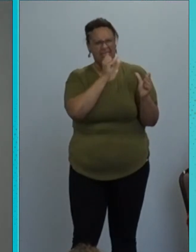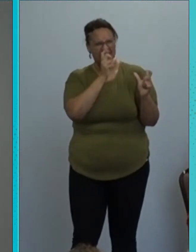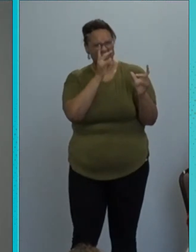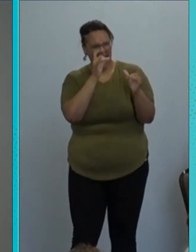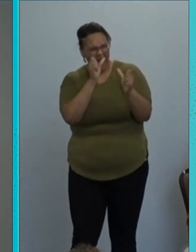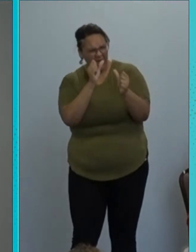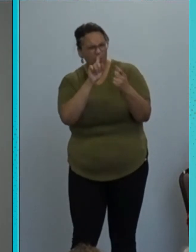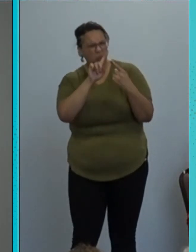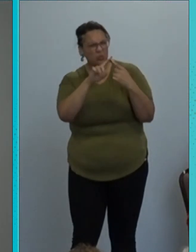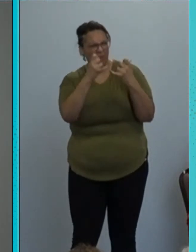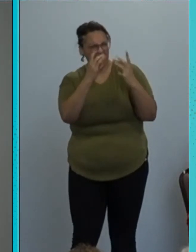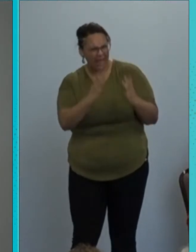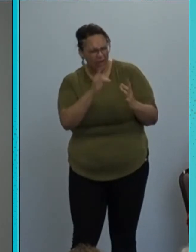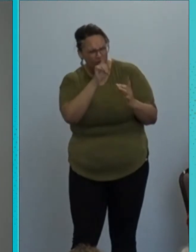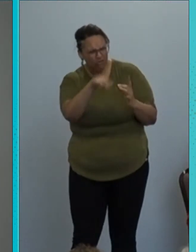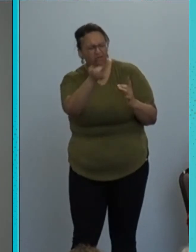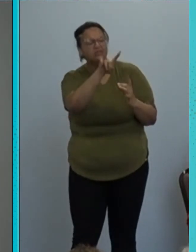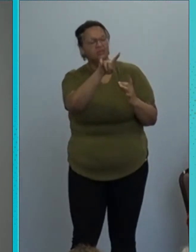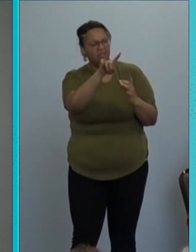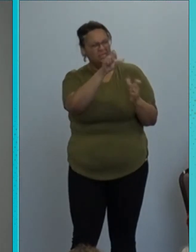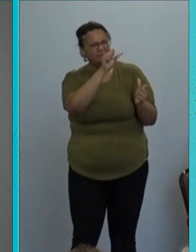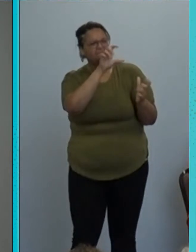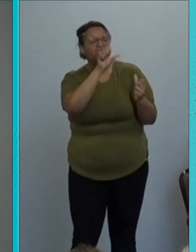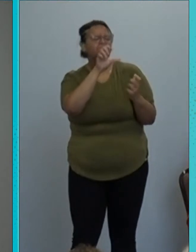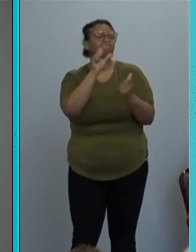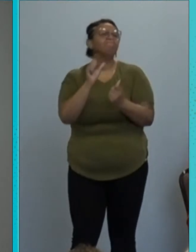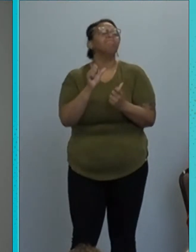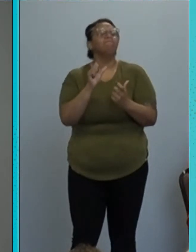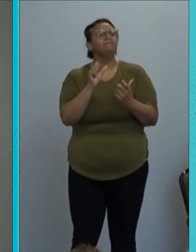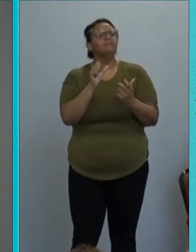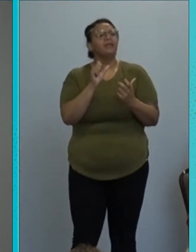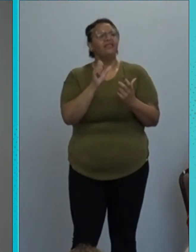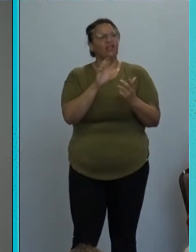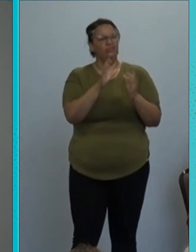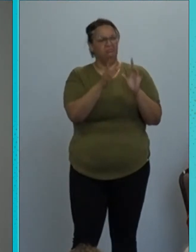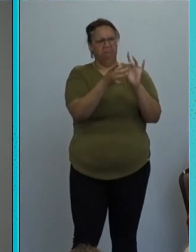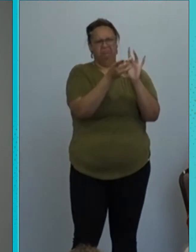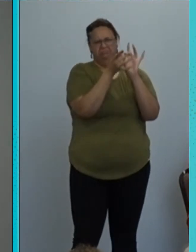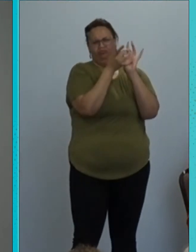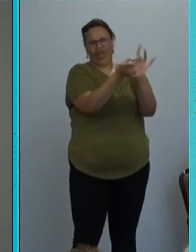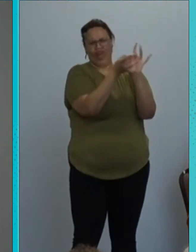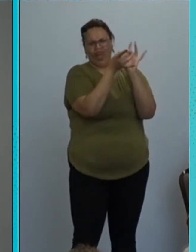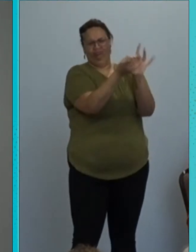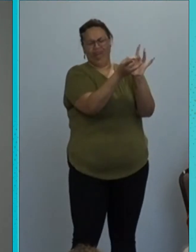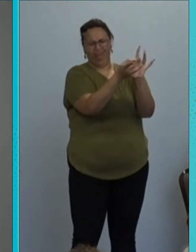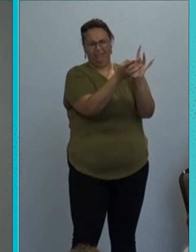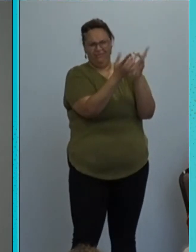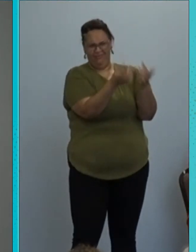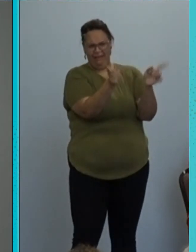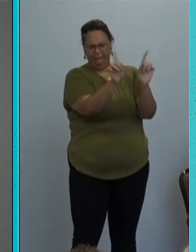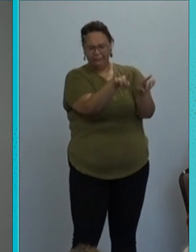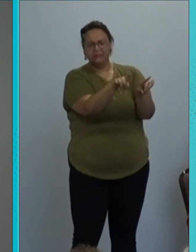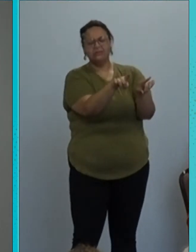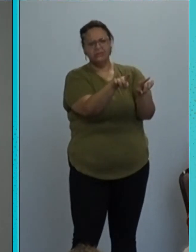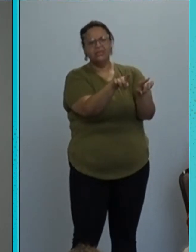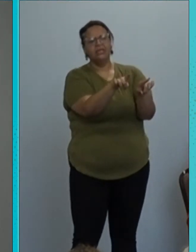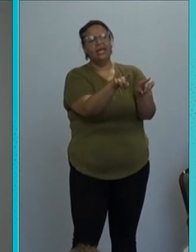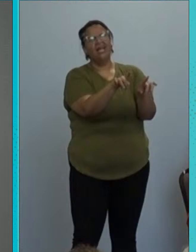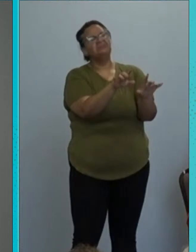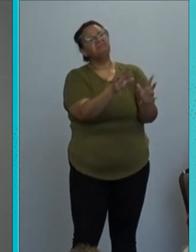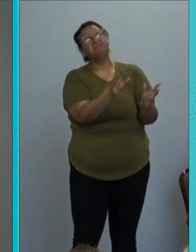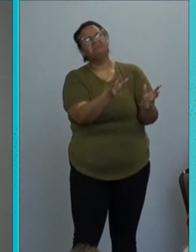his players, there's a bond that happens that is